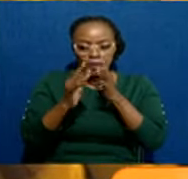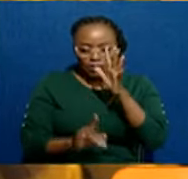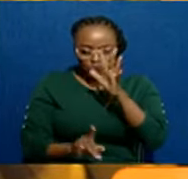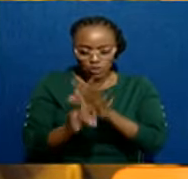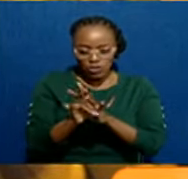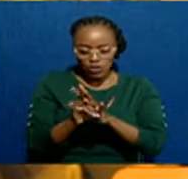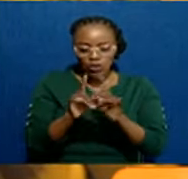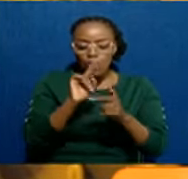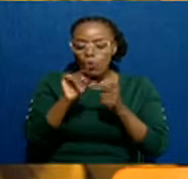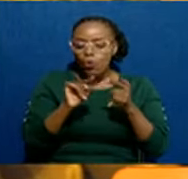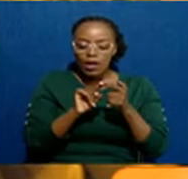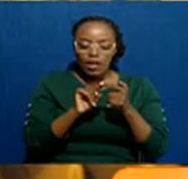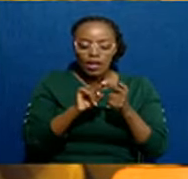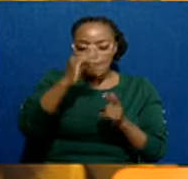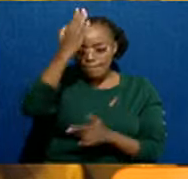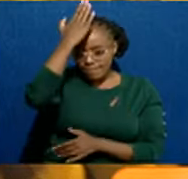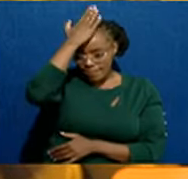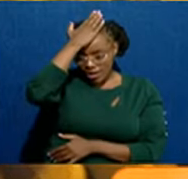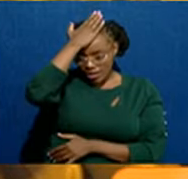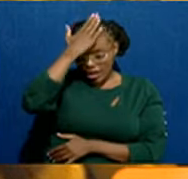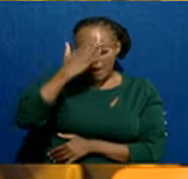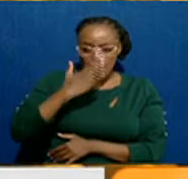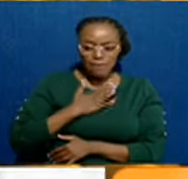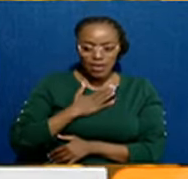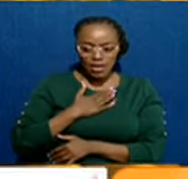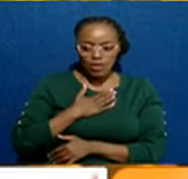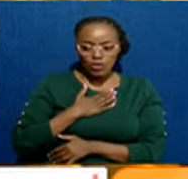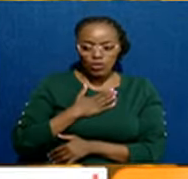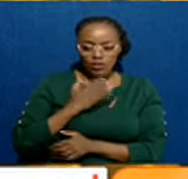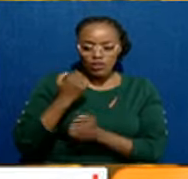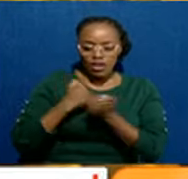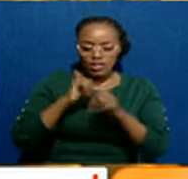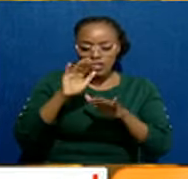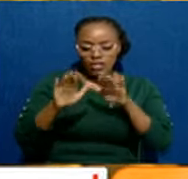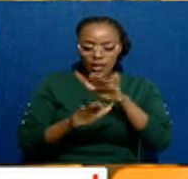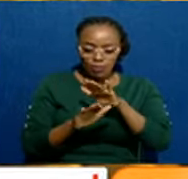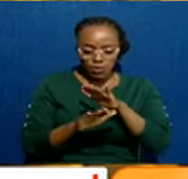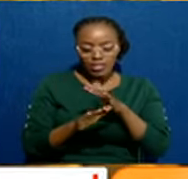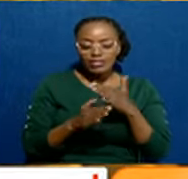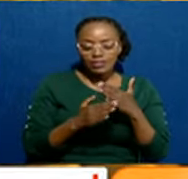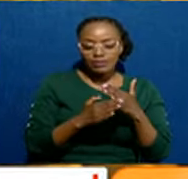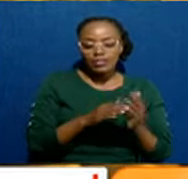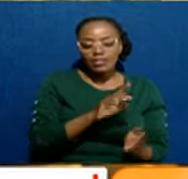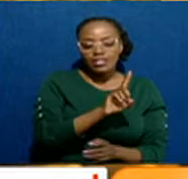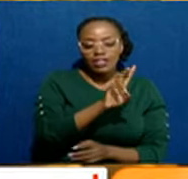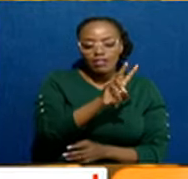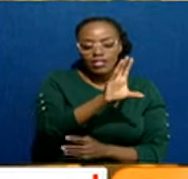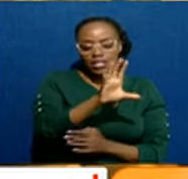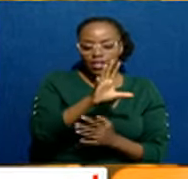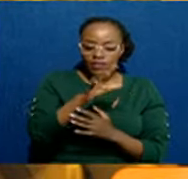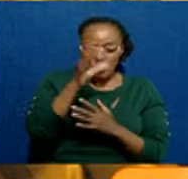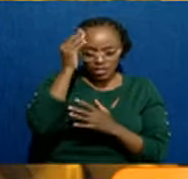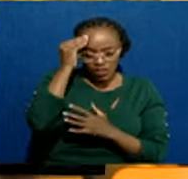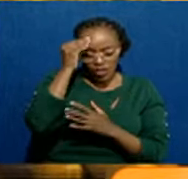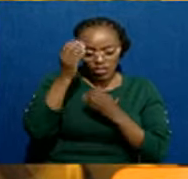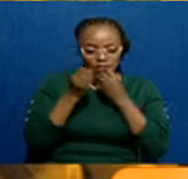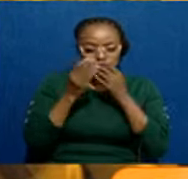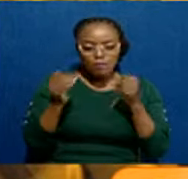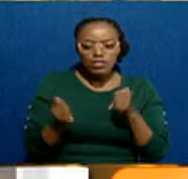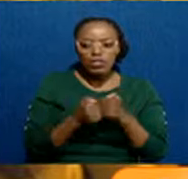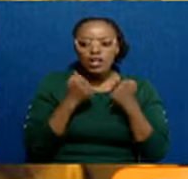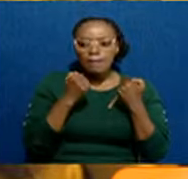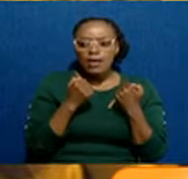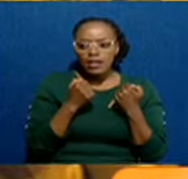on Monday. I was actually acting as Deputy Vice Chancellor Academic, and the information came on